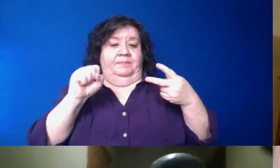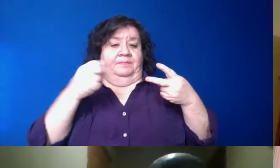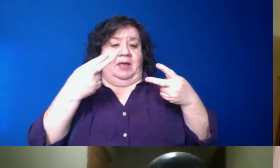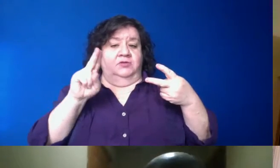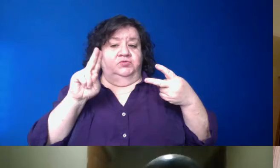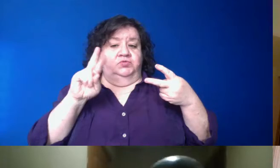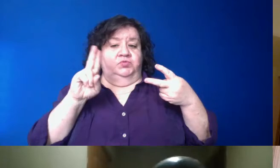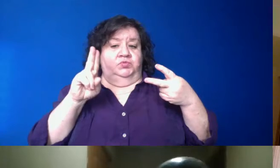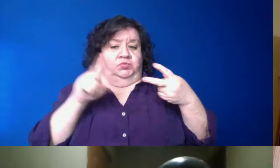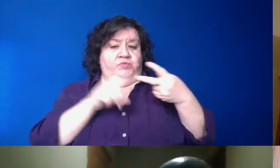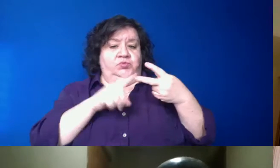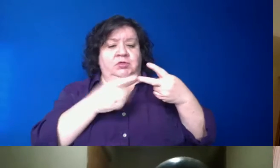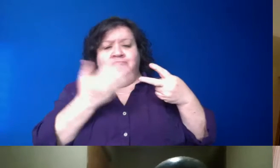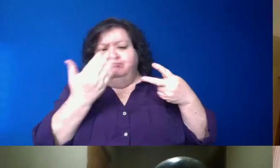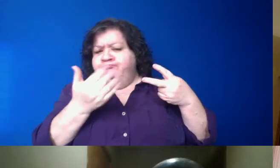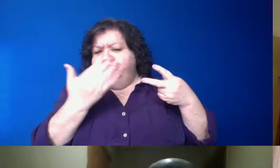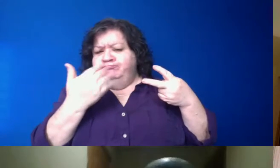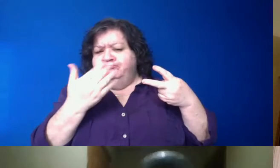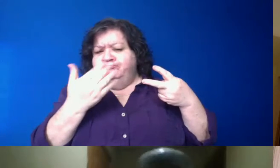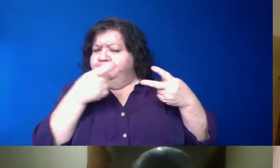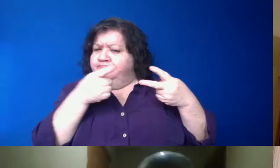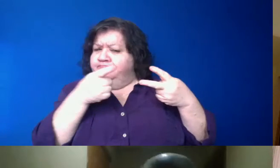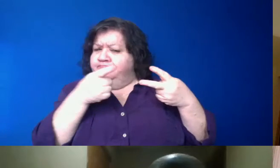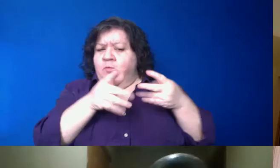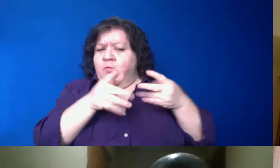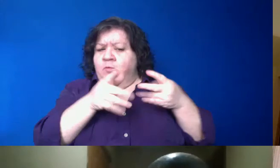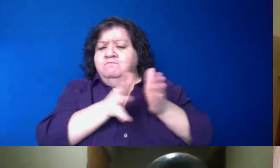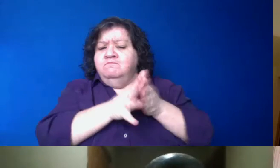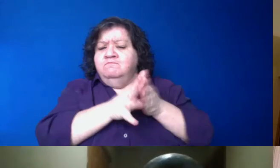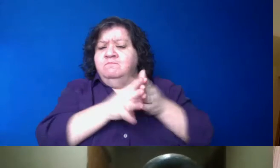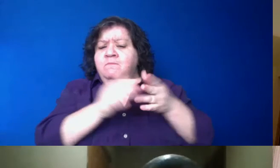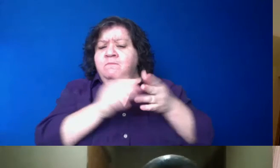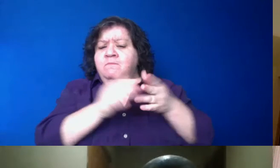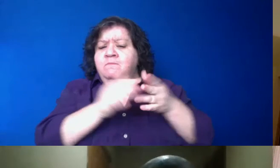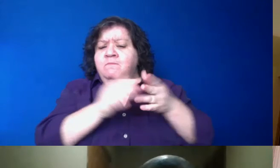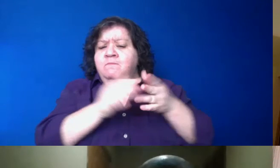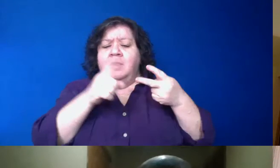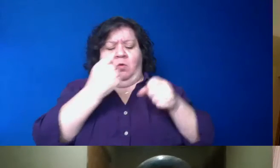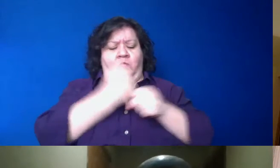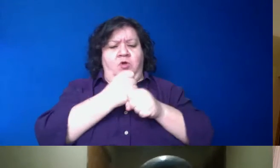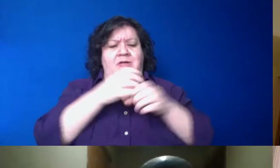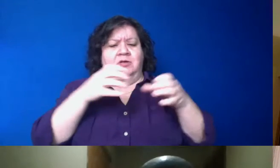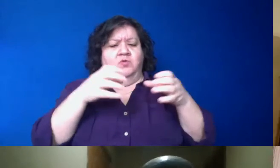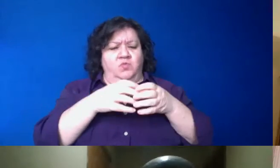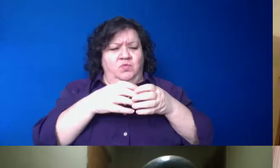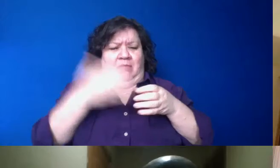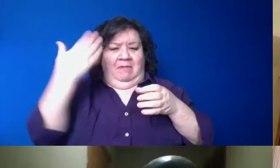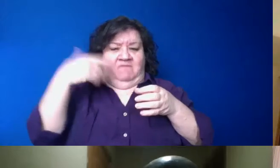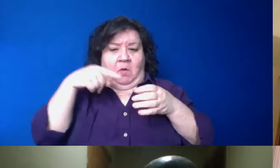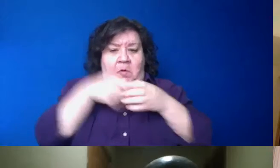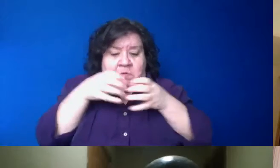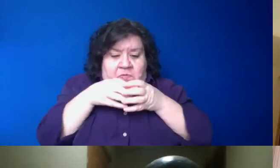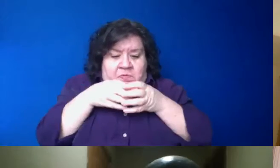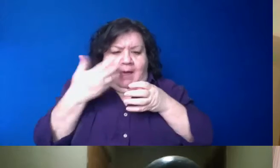its timelines, objectives, and how it can meet